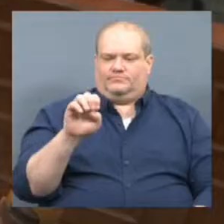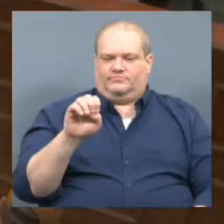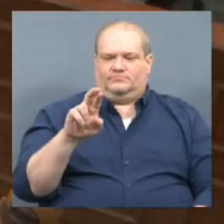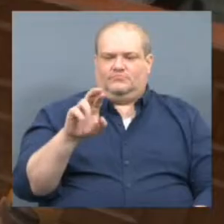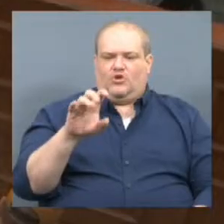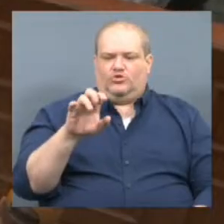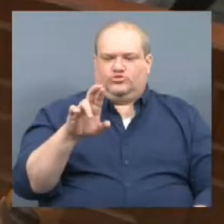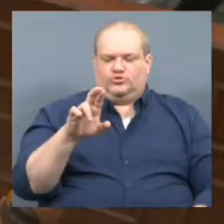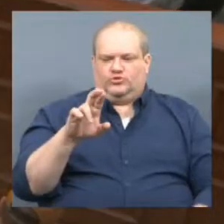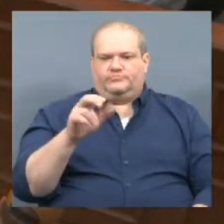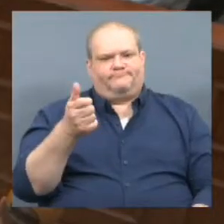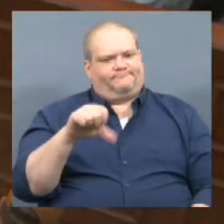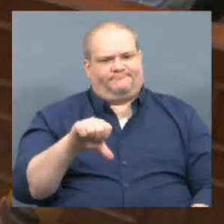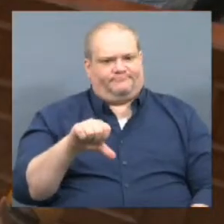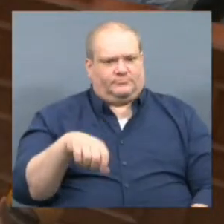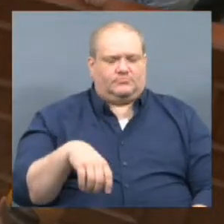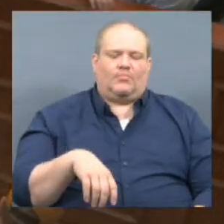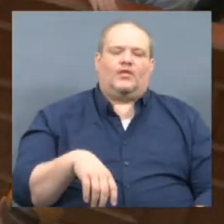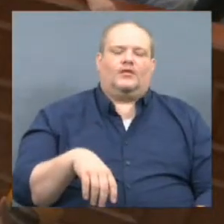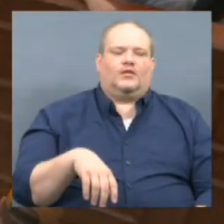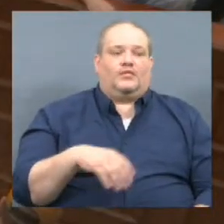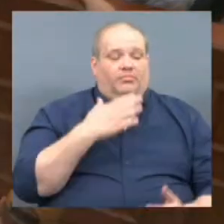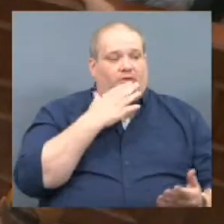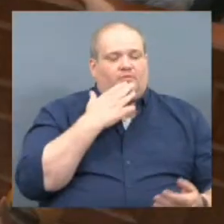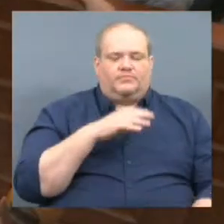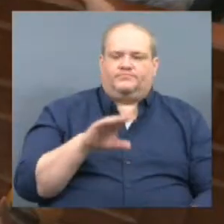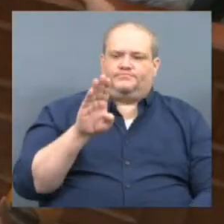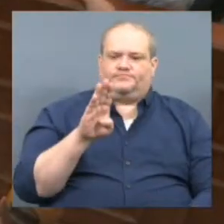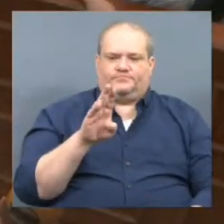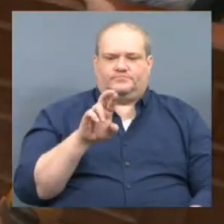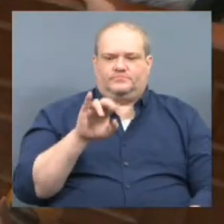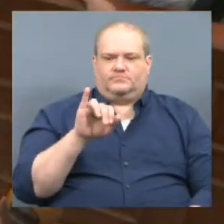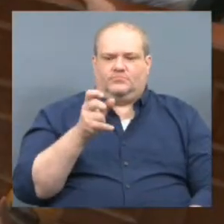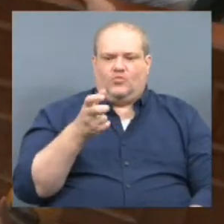thank you. Brian Lynch.